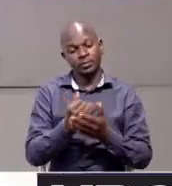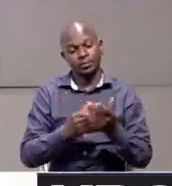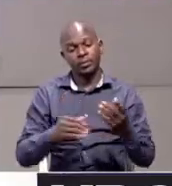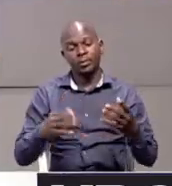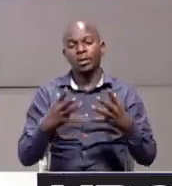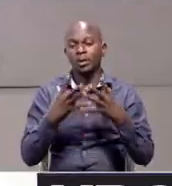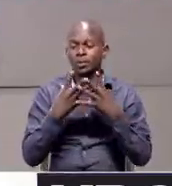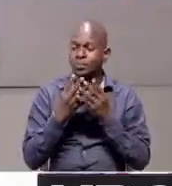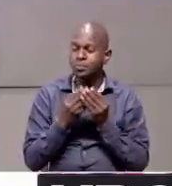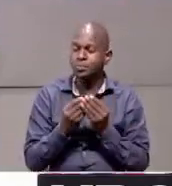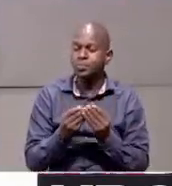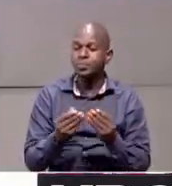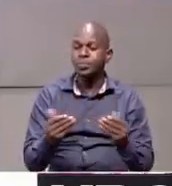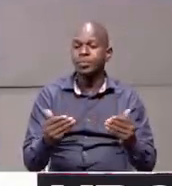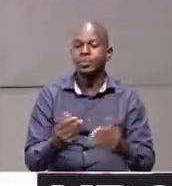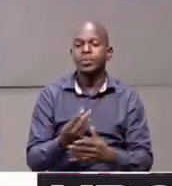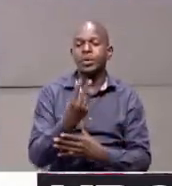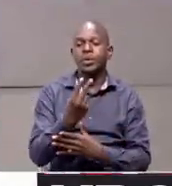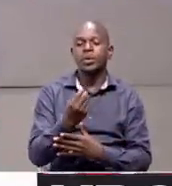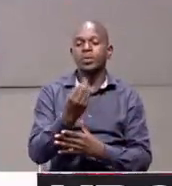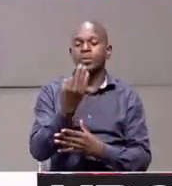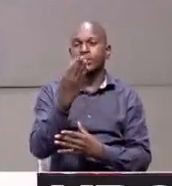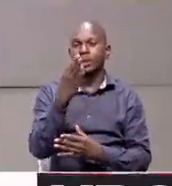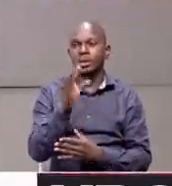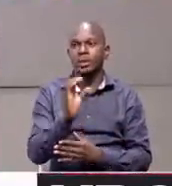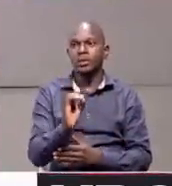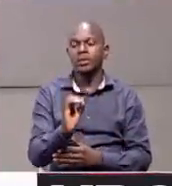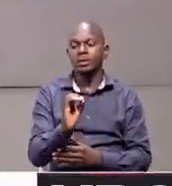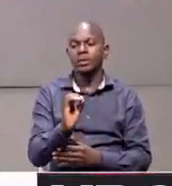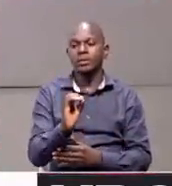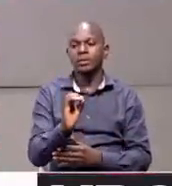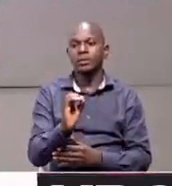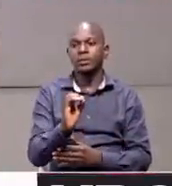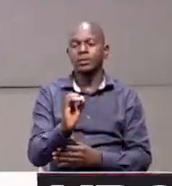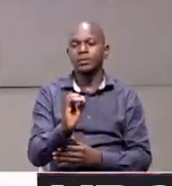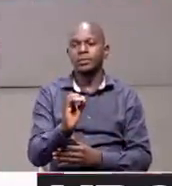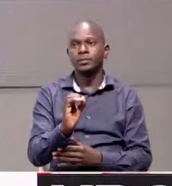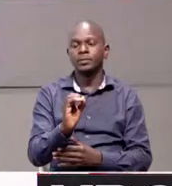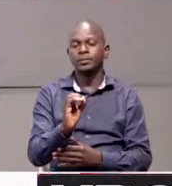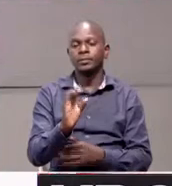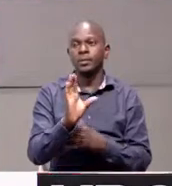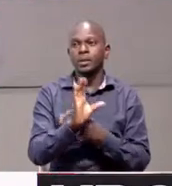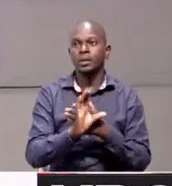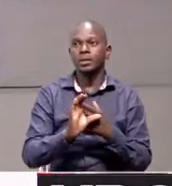kubagwa mugwanga. Jameo Sekaja filed this report.